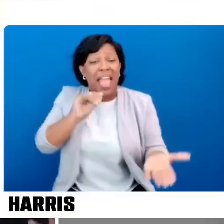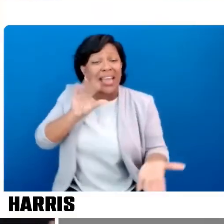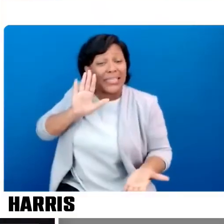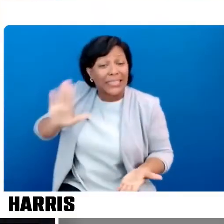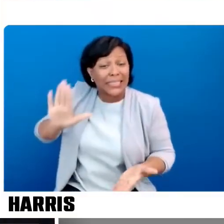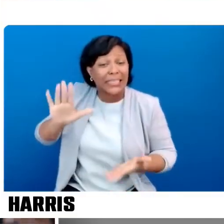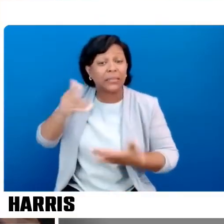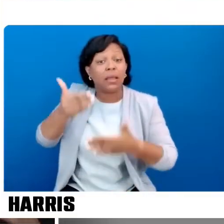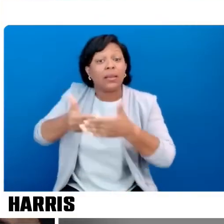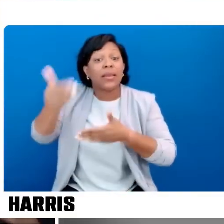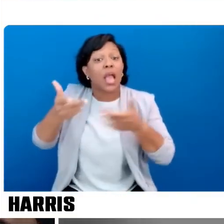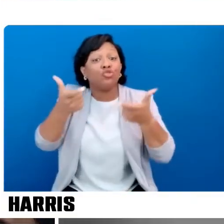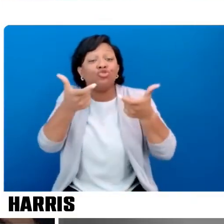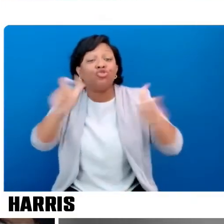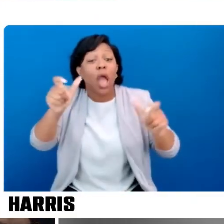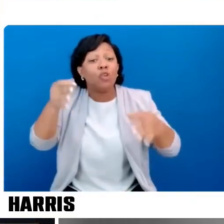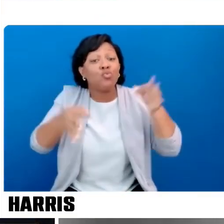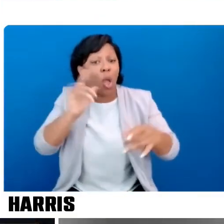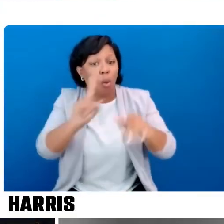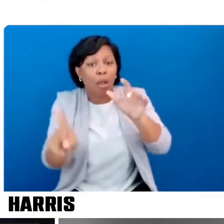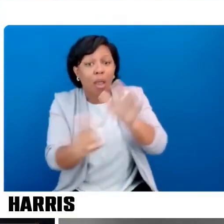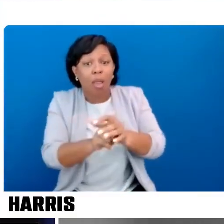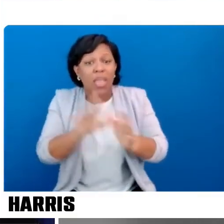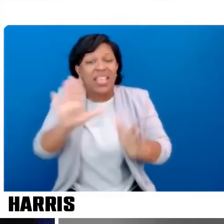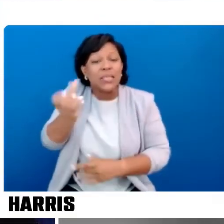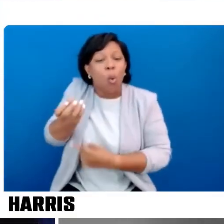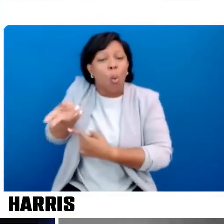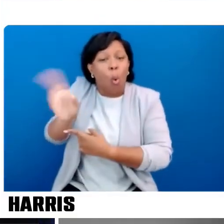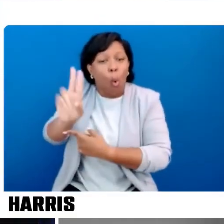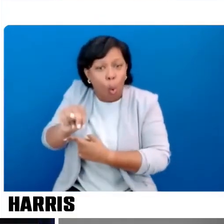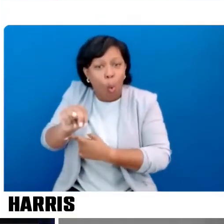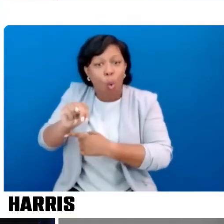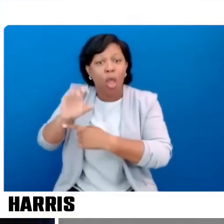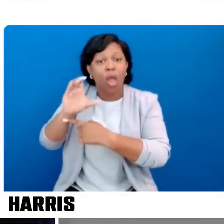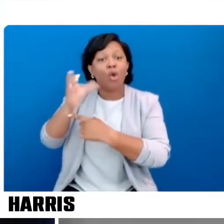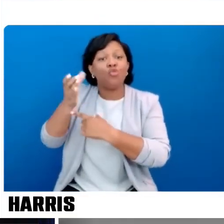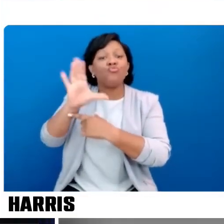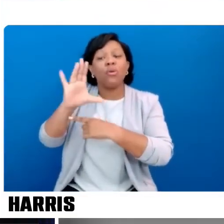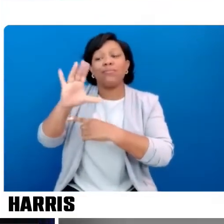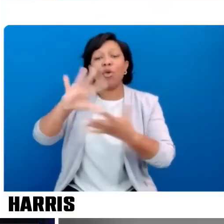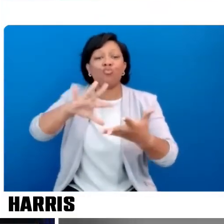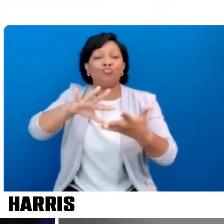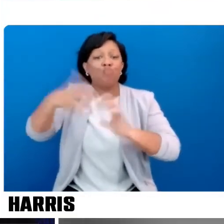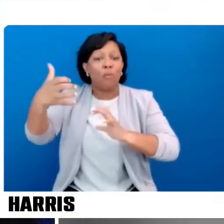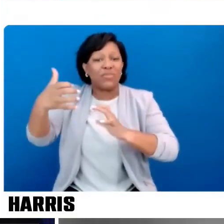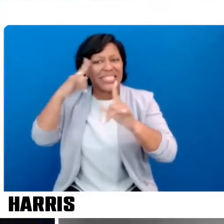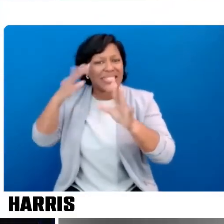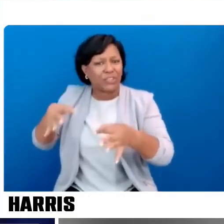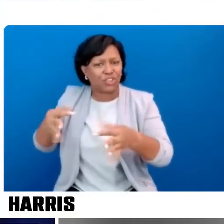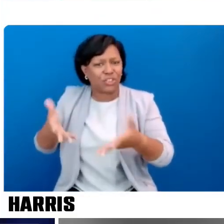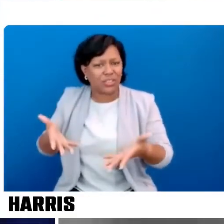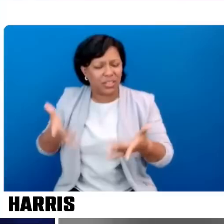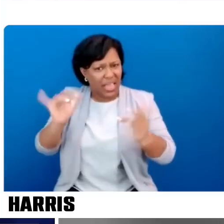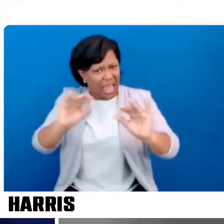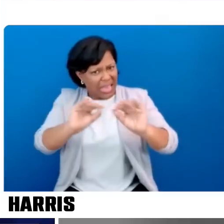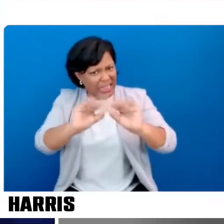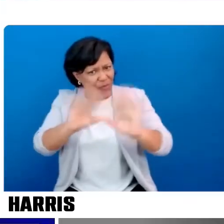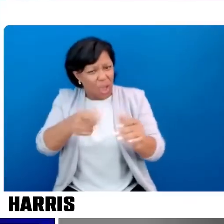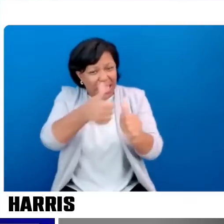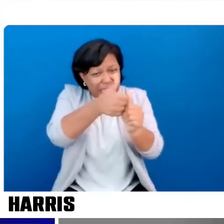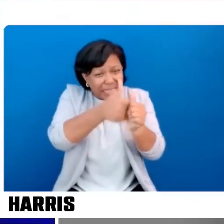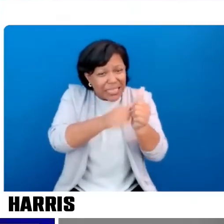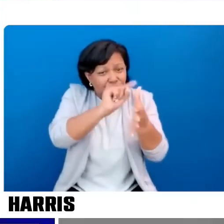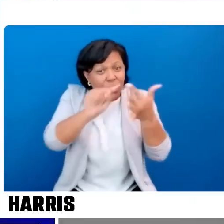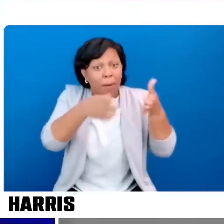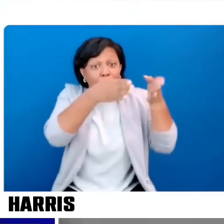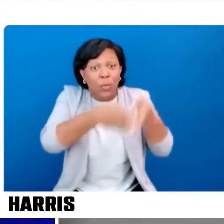his own criminal sentencing. And let's be clear where each person stands on the issue of what is